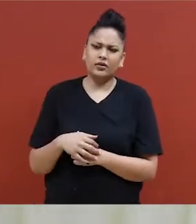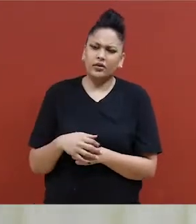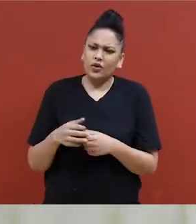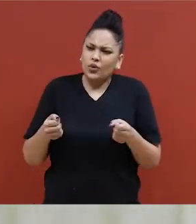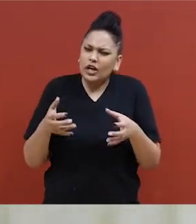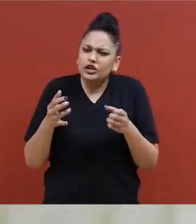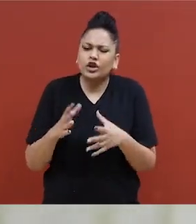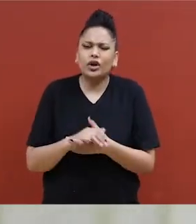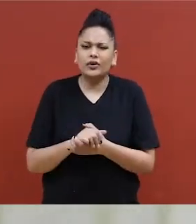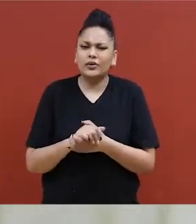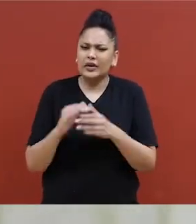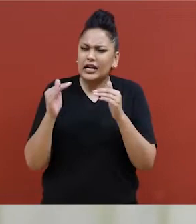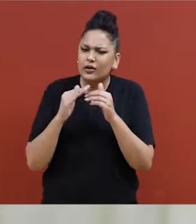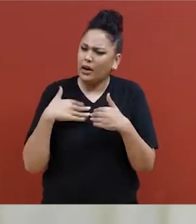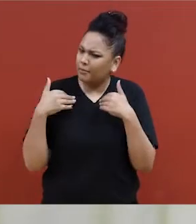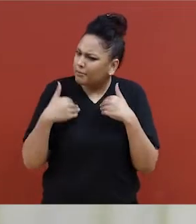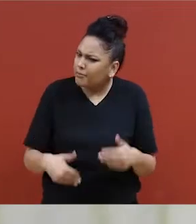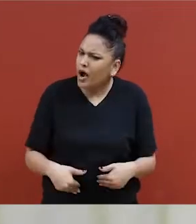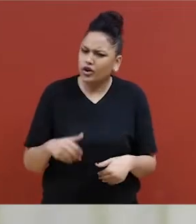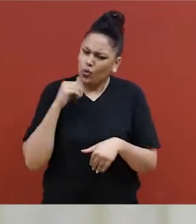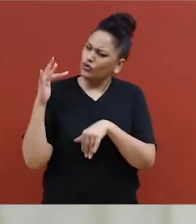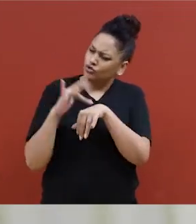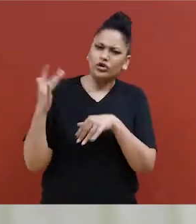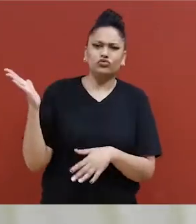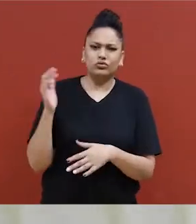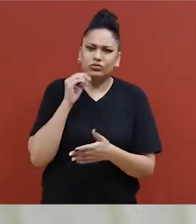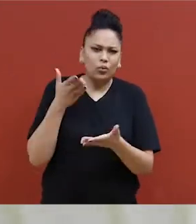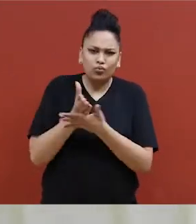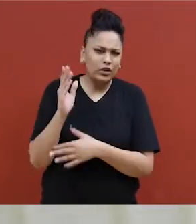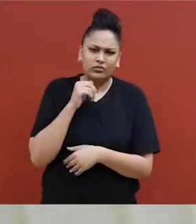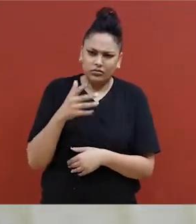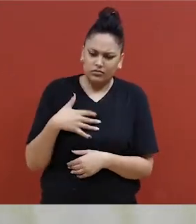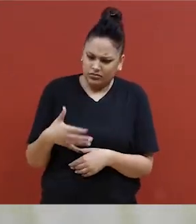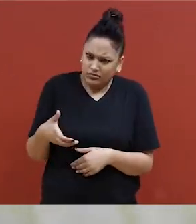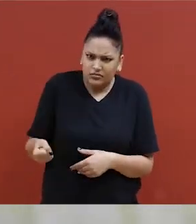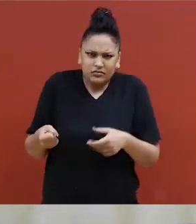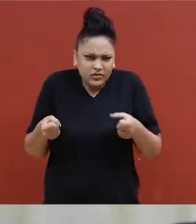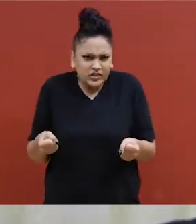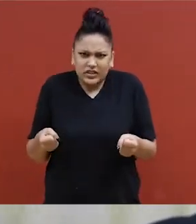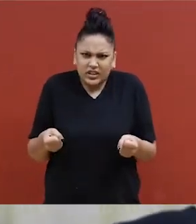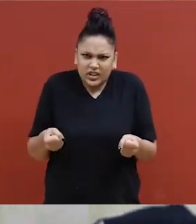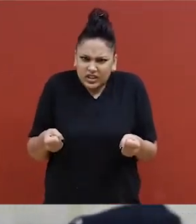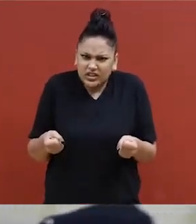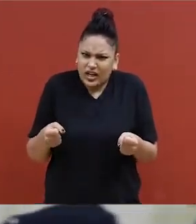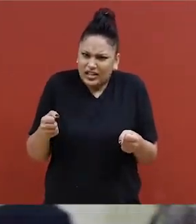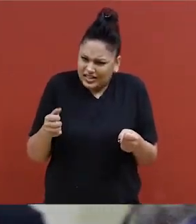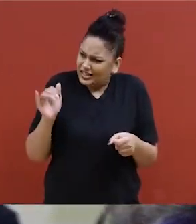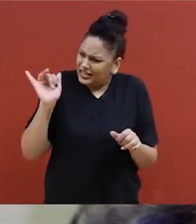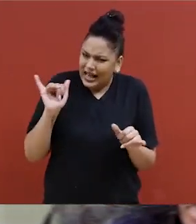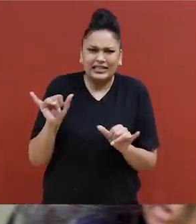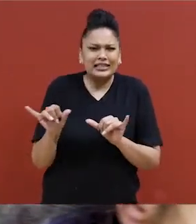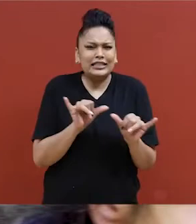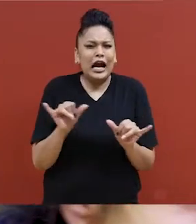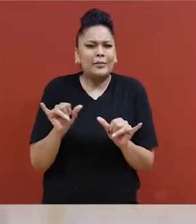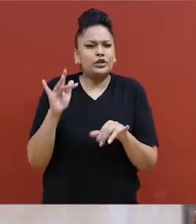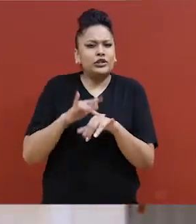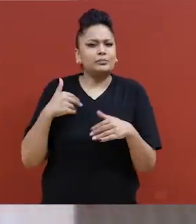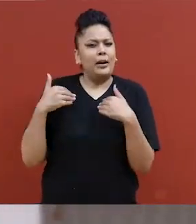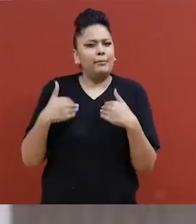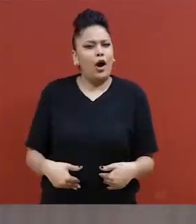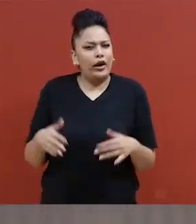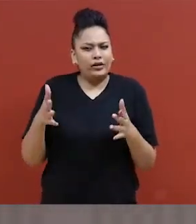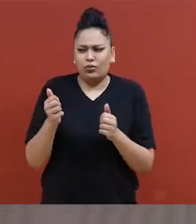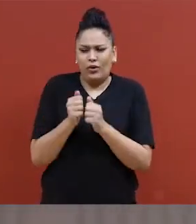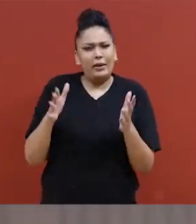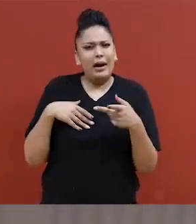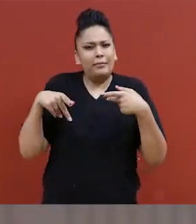chair. That is like an extension of me. So, you're putting your hand on my handlebar. It's like you're putting your hand on my shoulder or